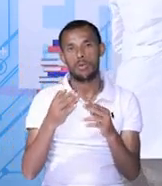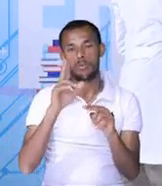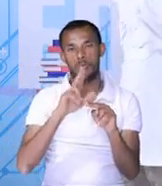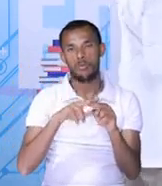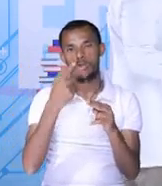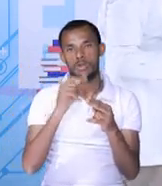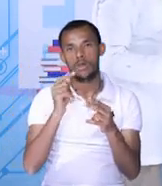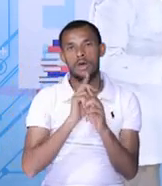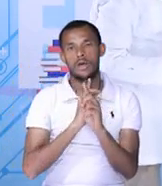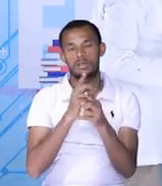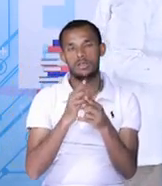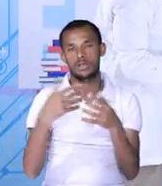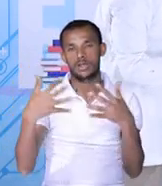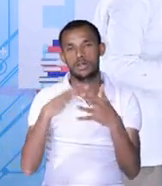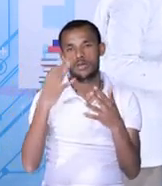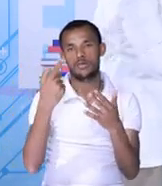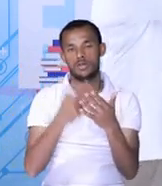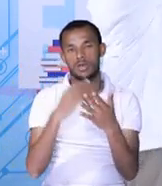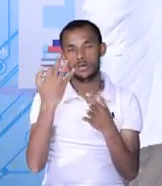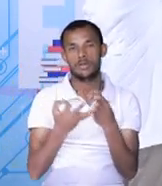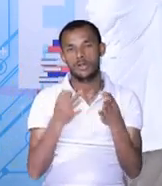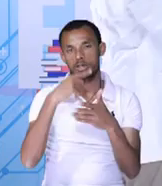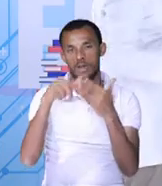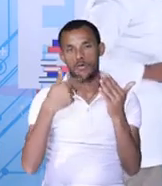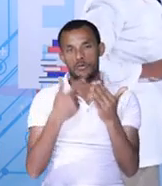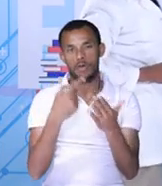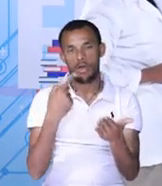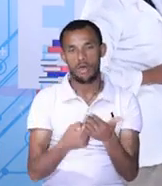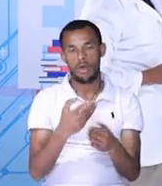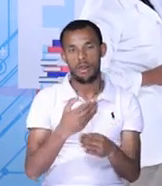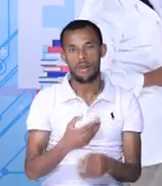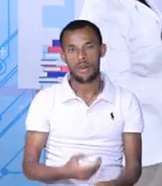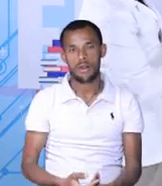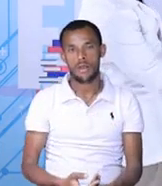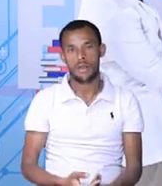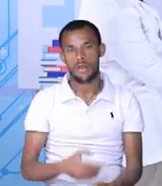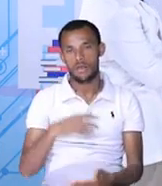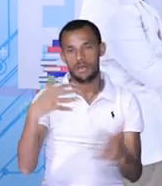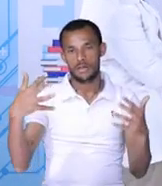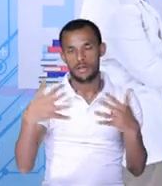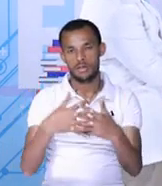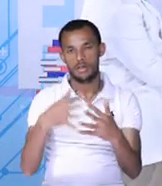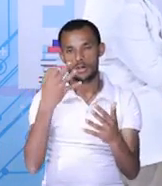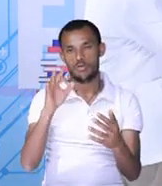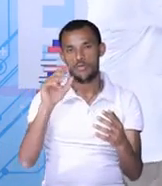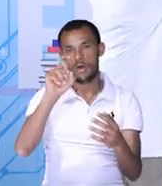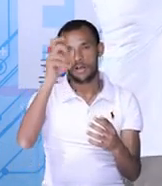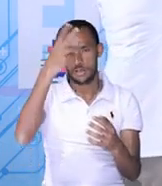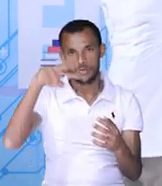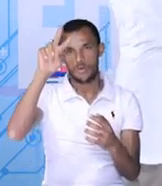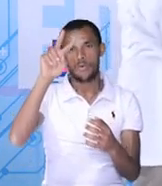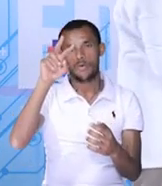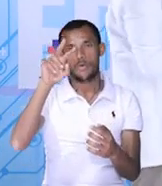the integration of this expression. Therefore here, the integration of x squared e raised